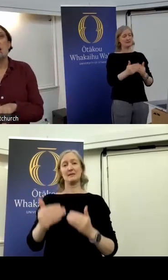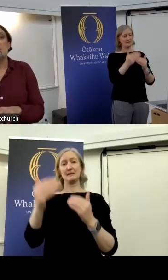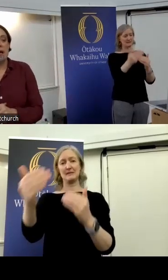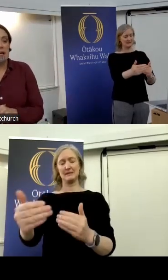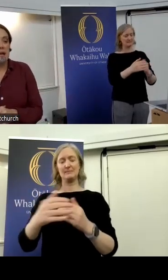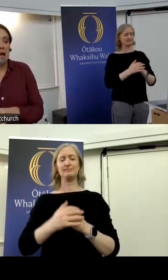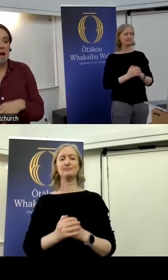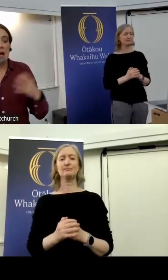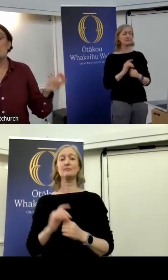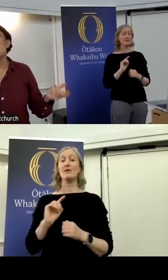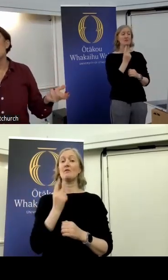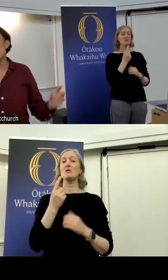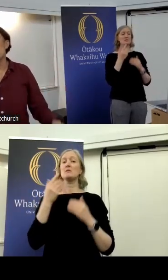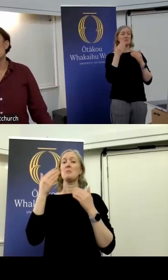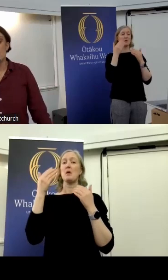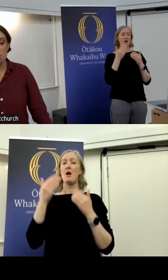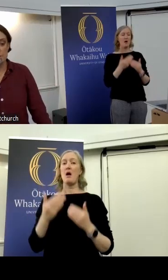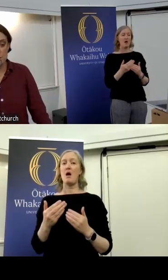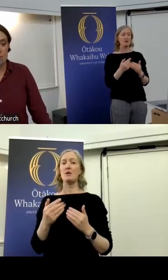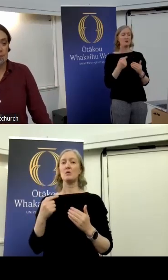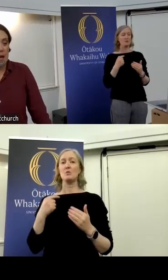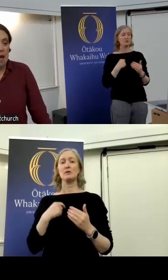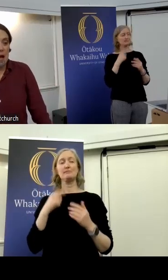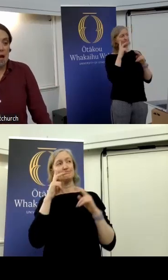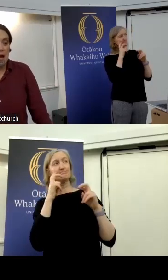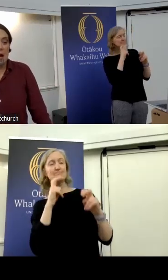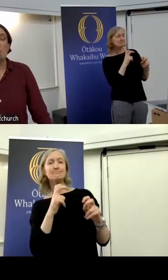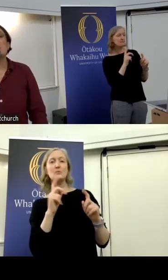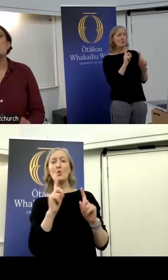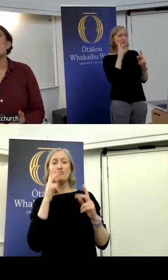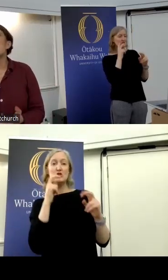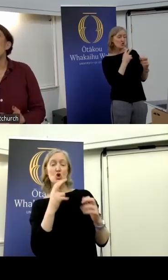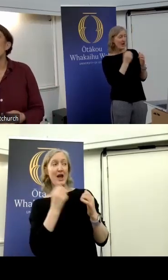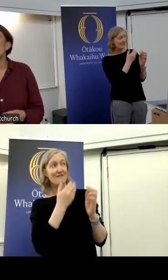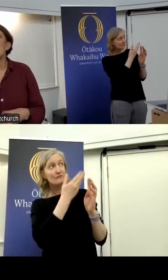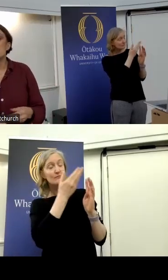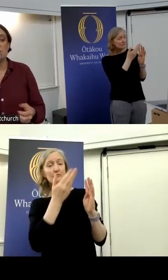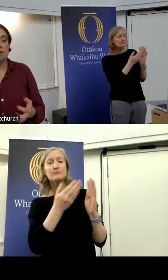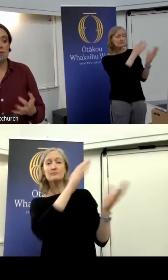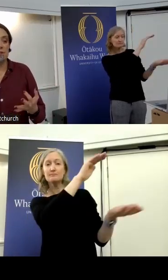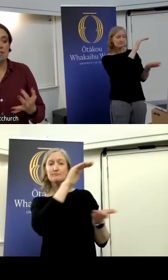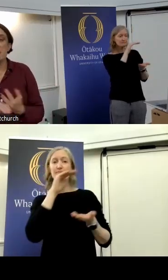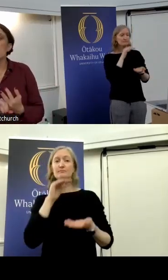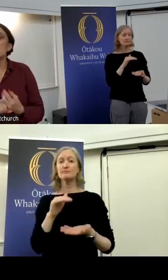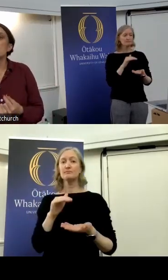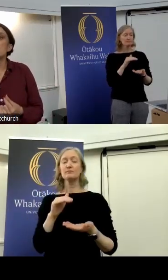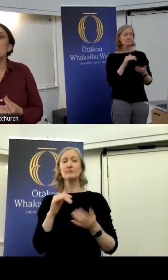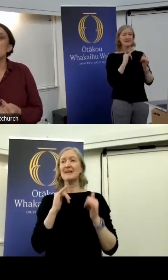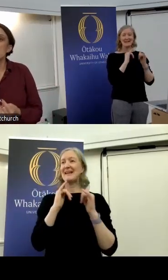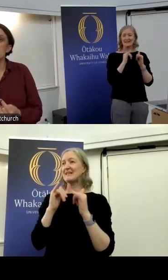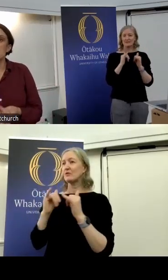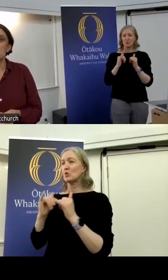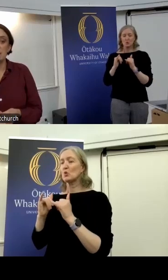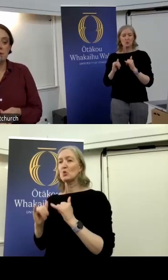phase, we did a scoping literature review. We did some interviews with stakeholders,